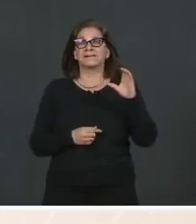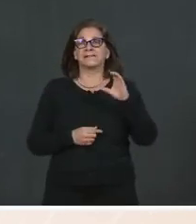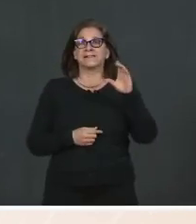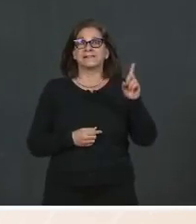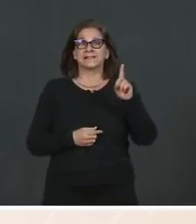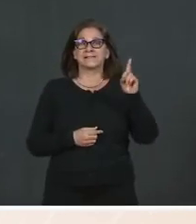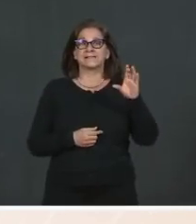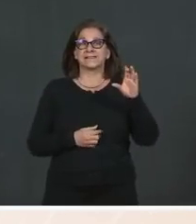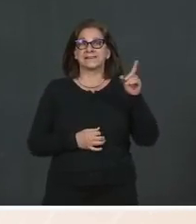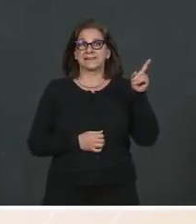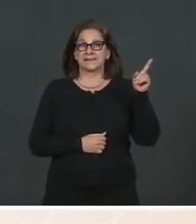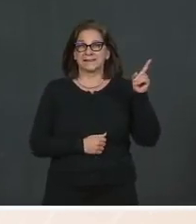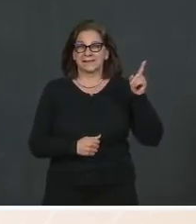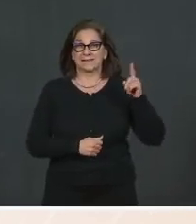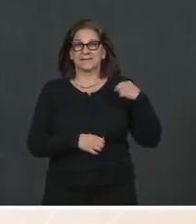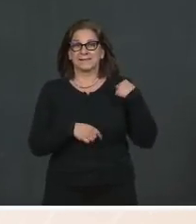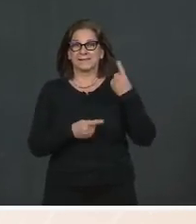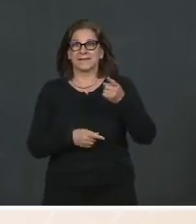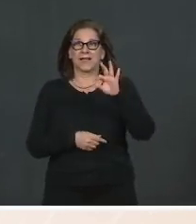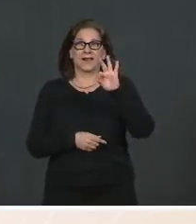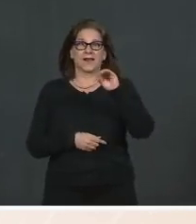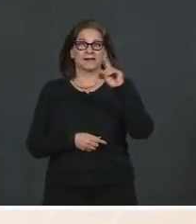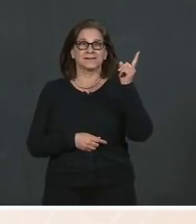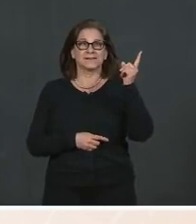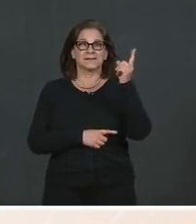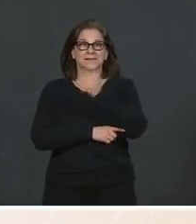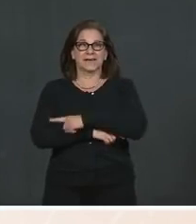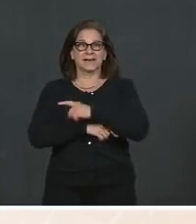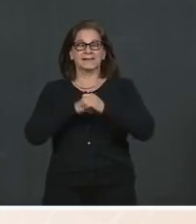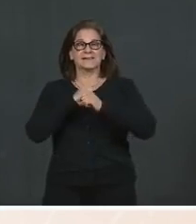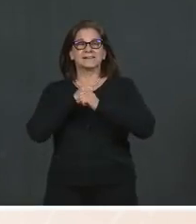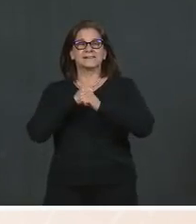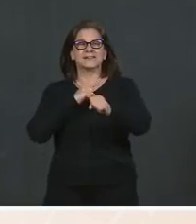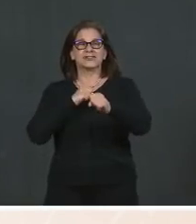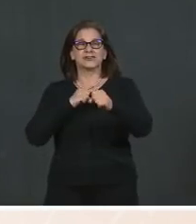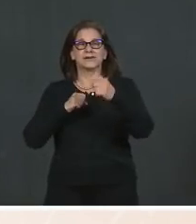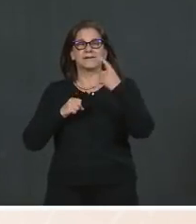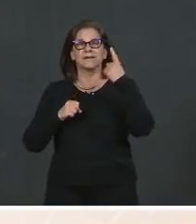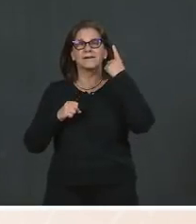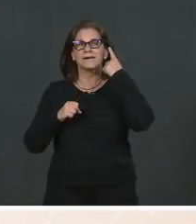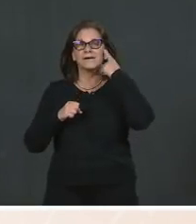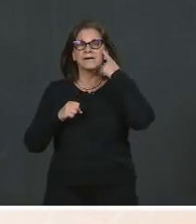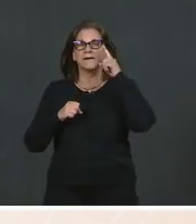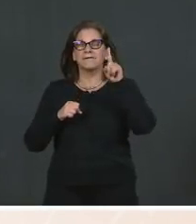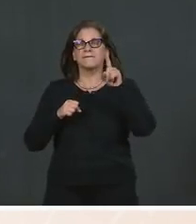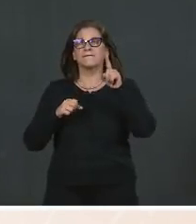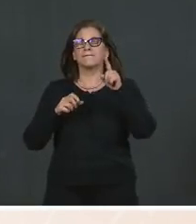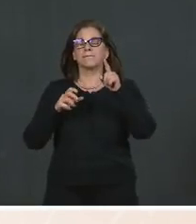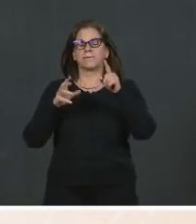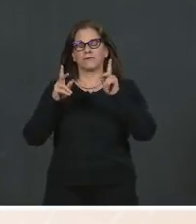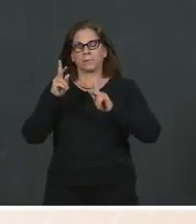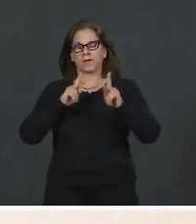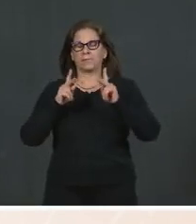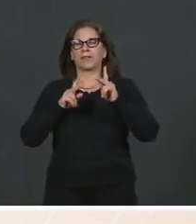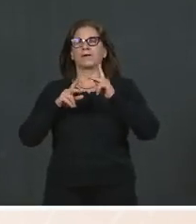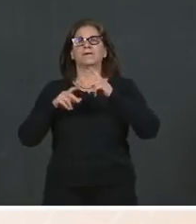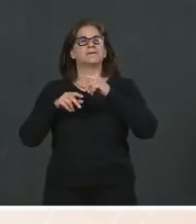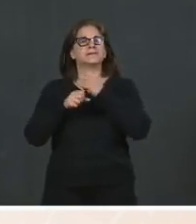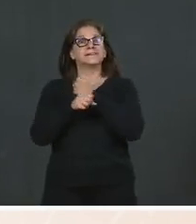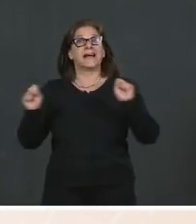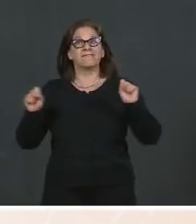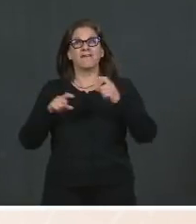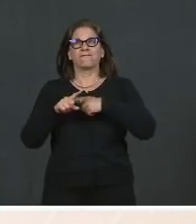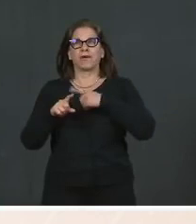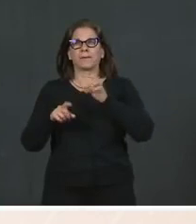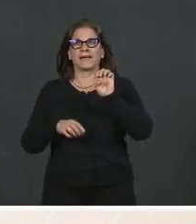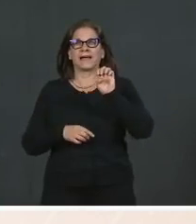eviction moratorium. The news was out earlier today. The moratorium was scheduled to expire on March 31st and is now extended through June 30th.